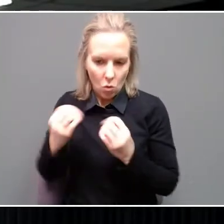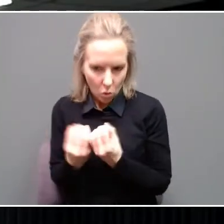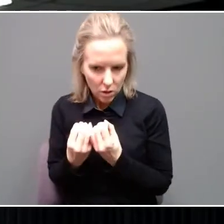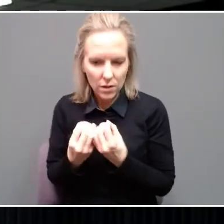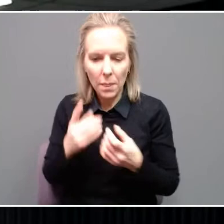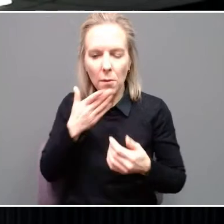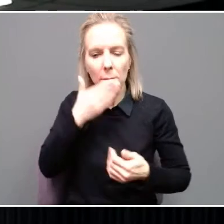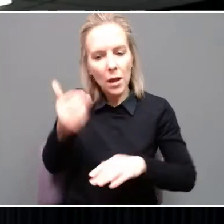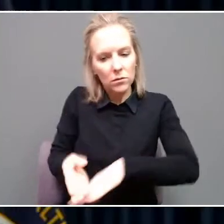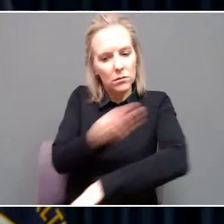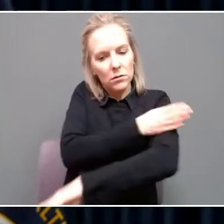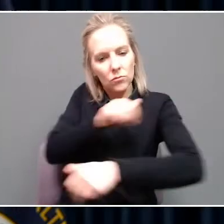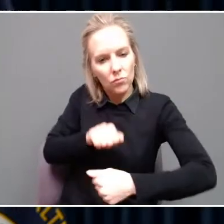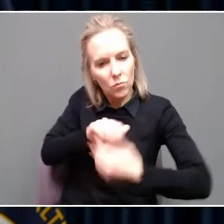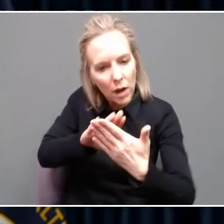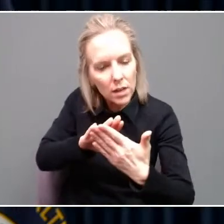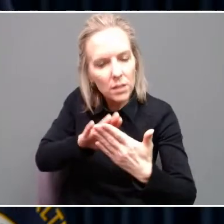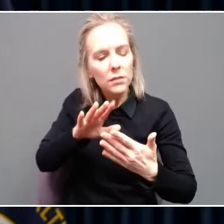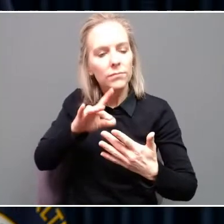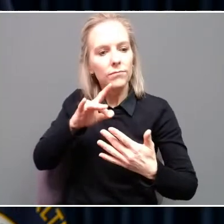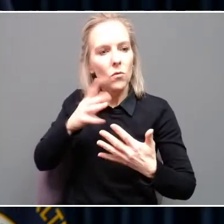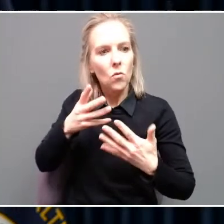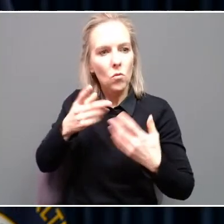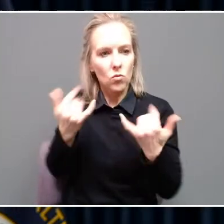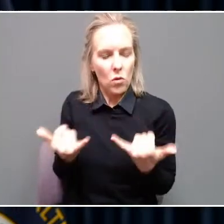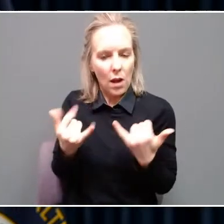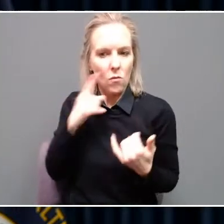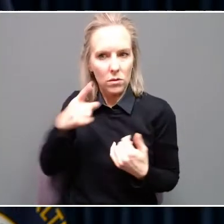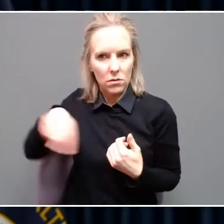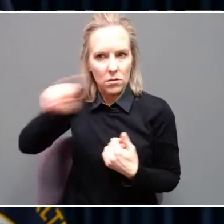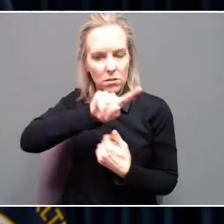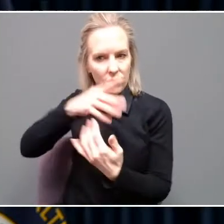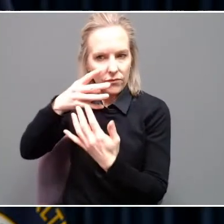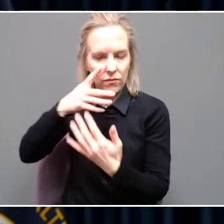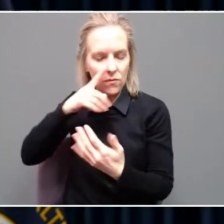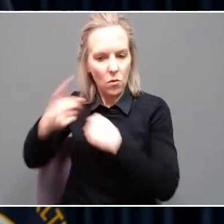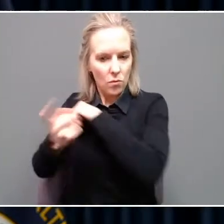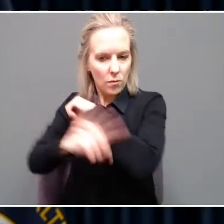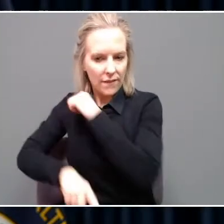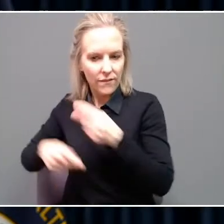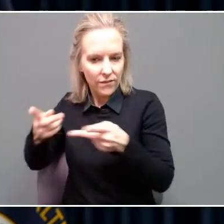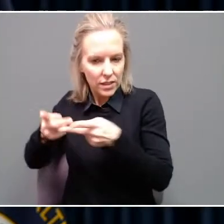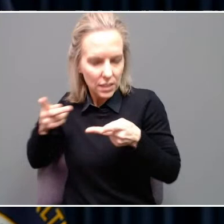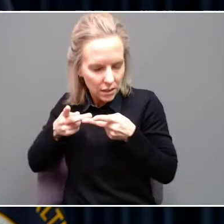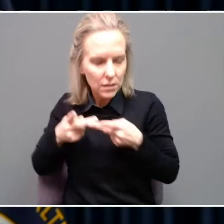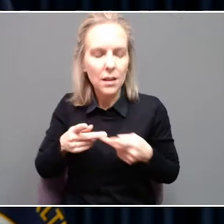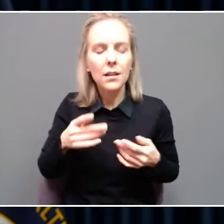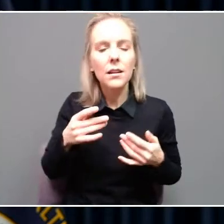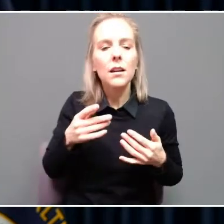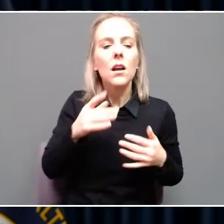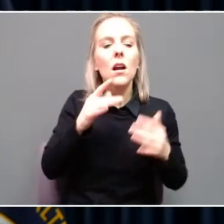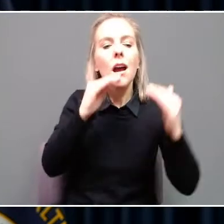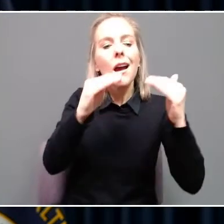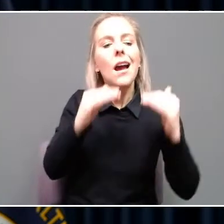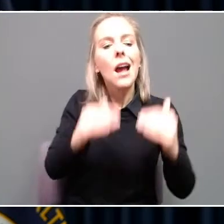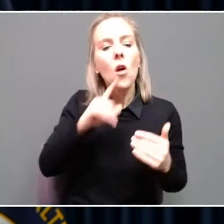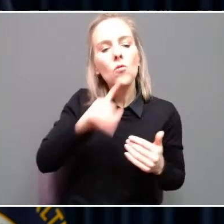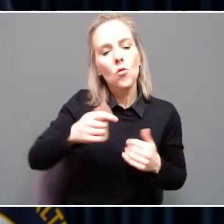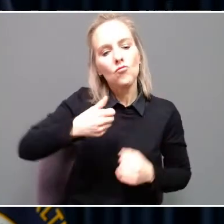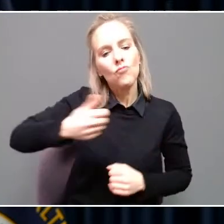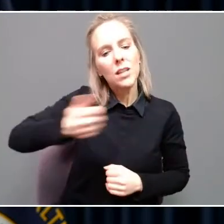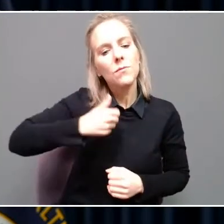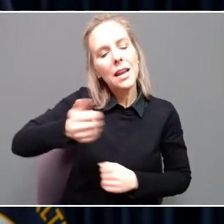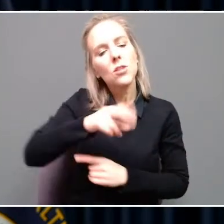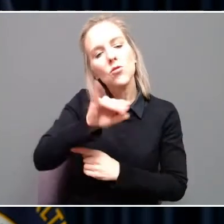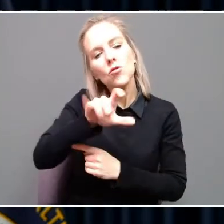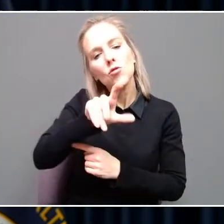detention facilities. And as we mentioned, we're creating a robust transportation unit to mitigate the burdens on local law enforcement. We're